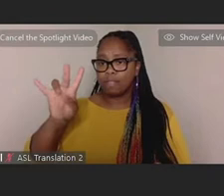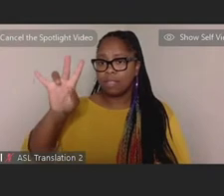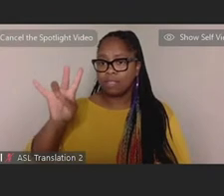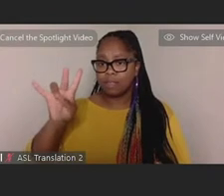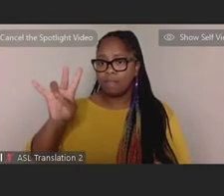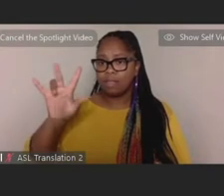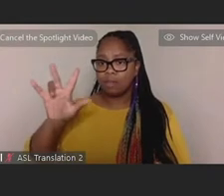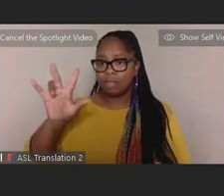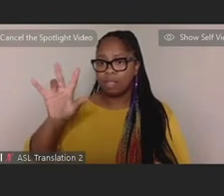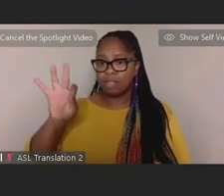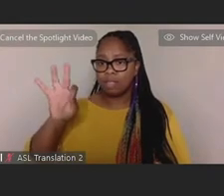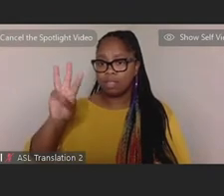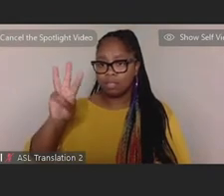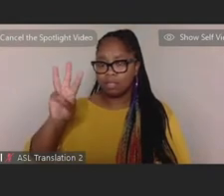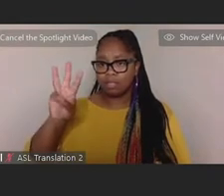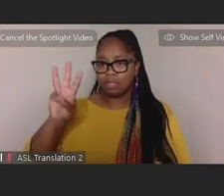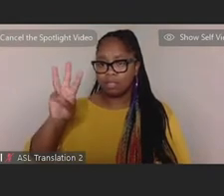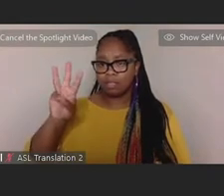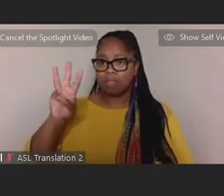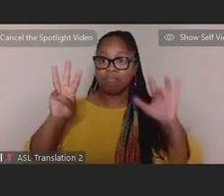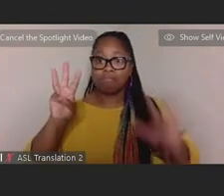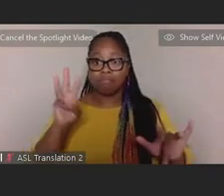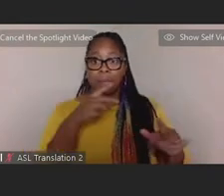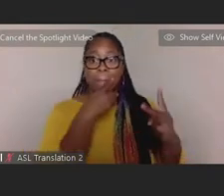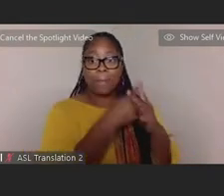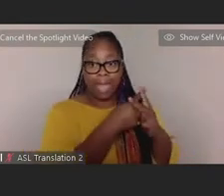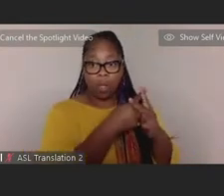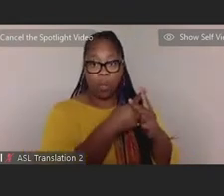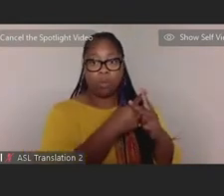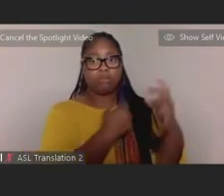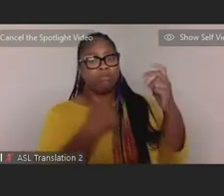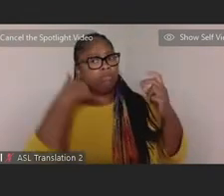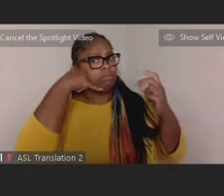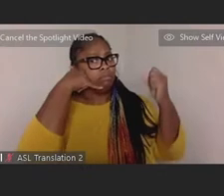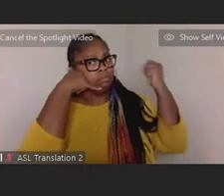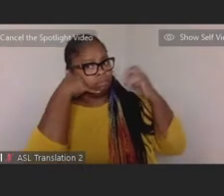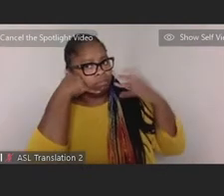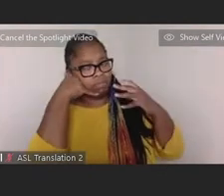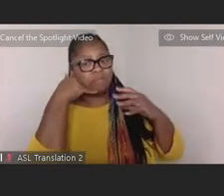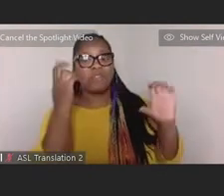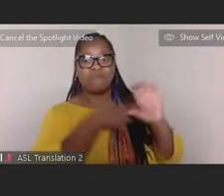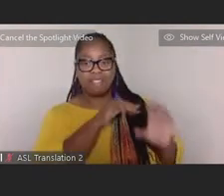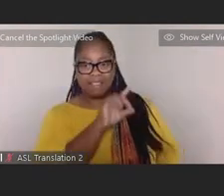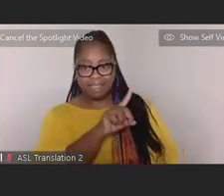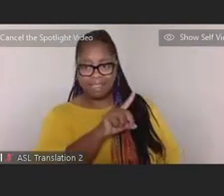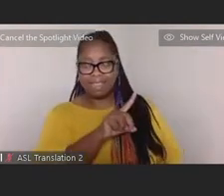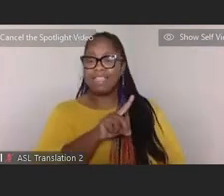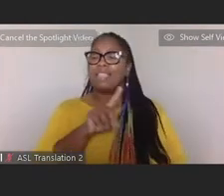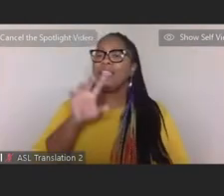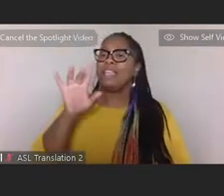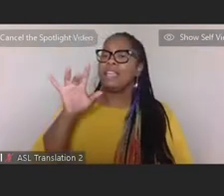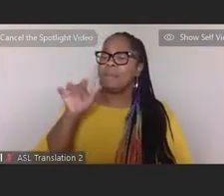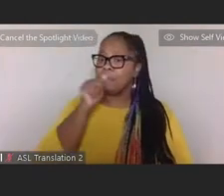618-237-7396. Press pound to skip the participation ID, and the password is the numeral 1. The phone